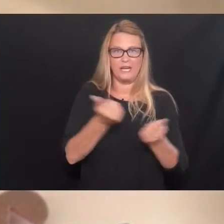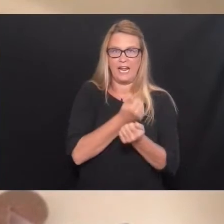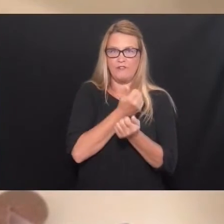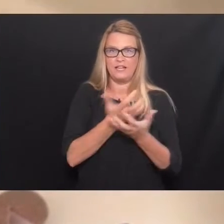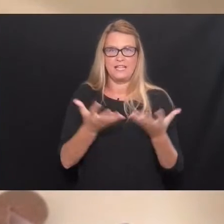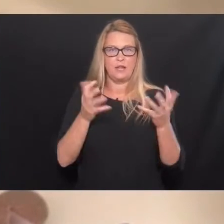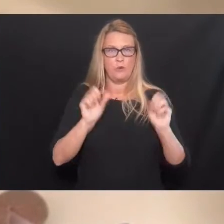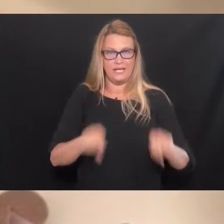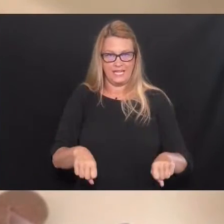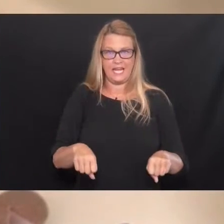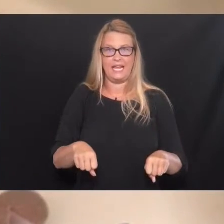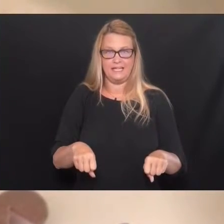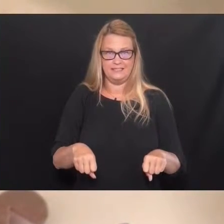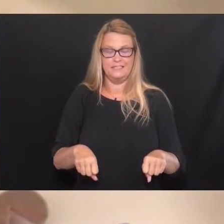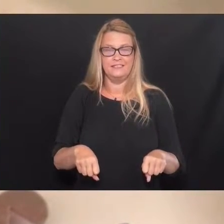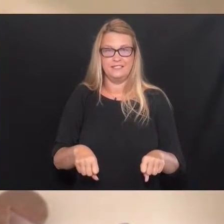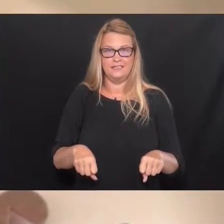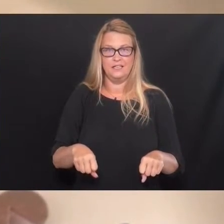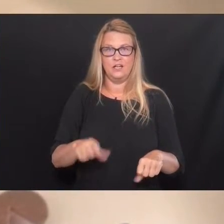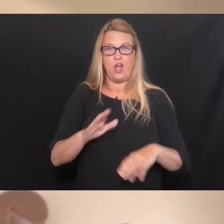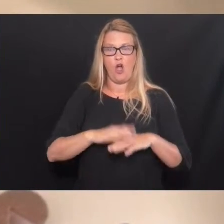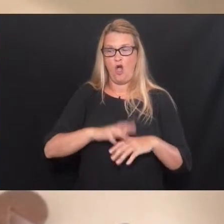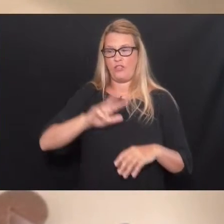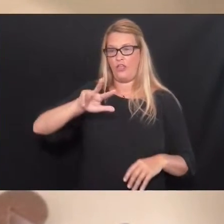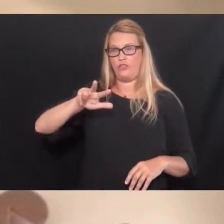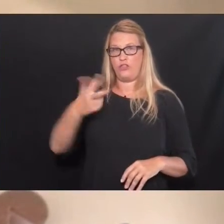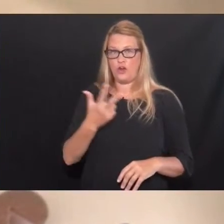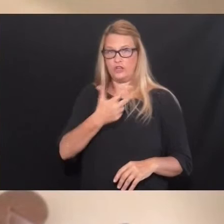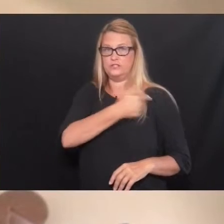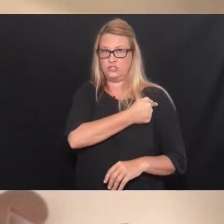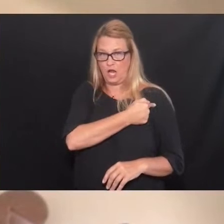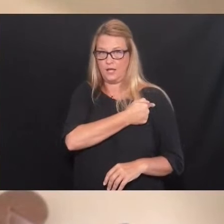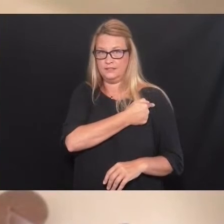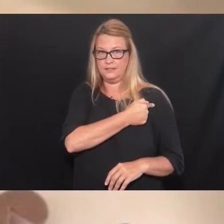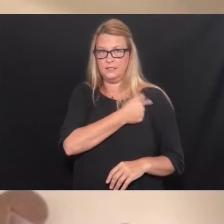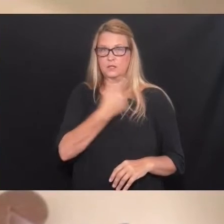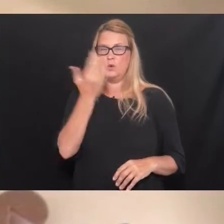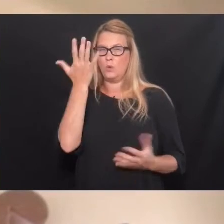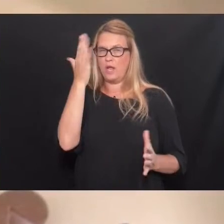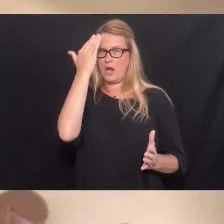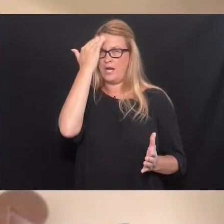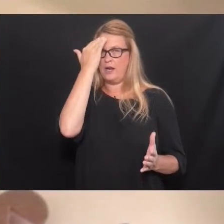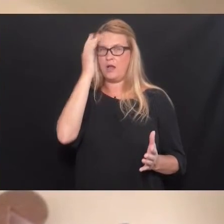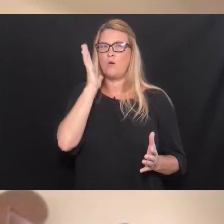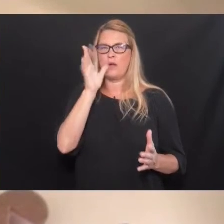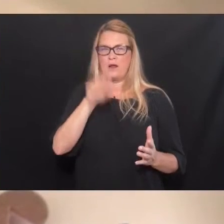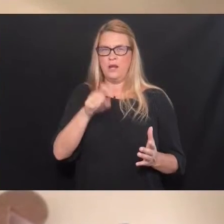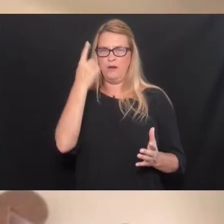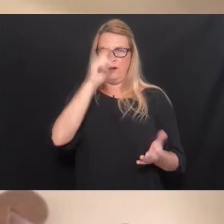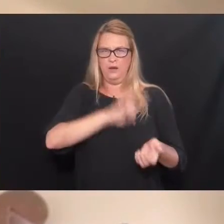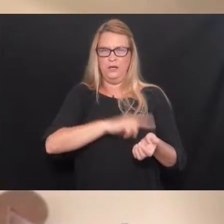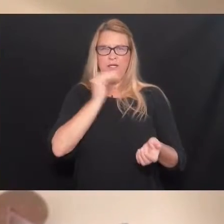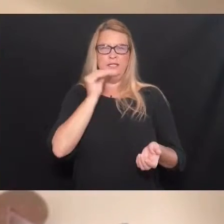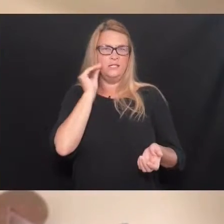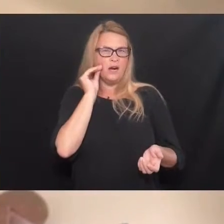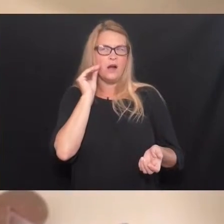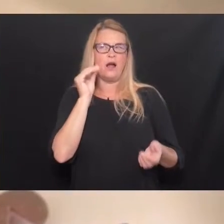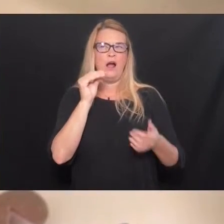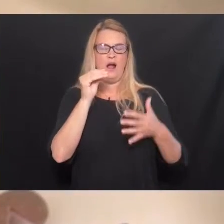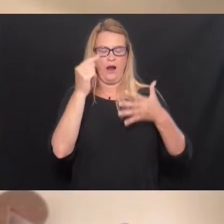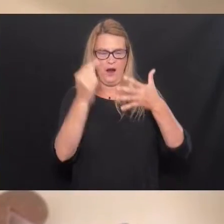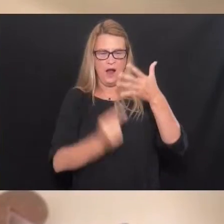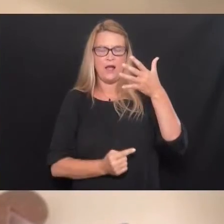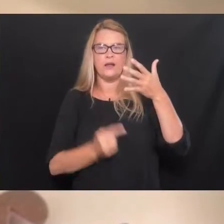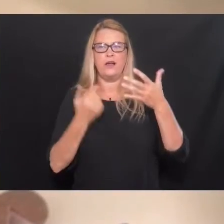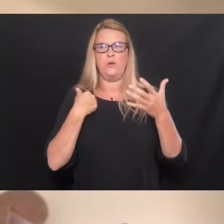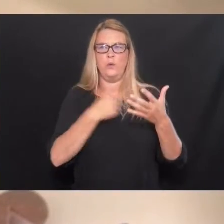we can also on those third doses that we know we need for our most vulnerable population. We'll continue to